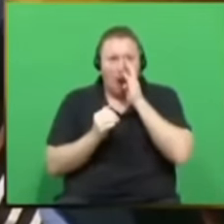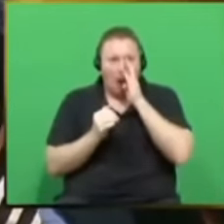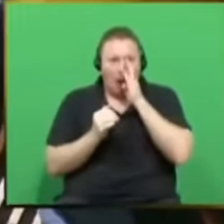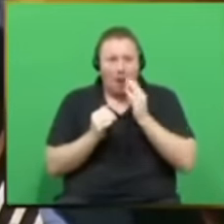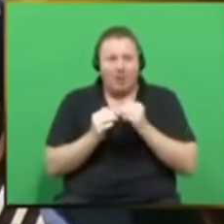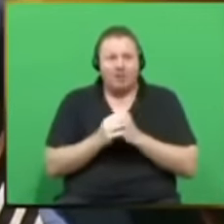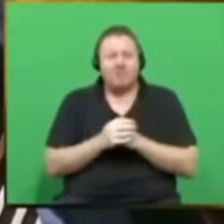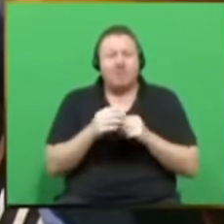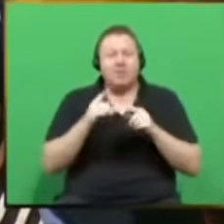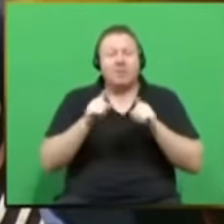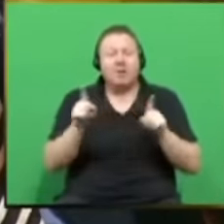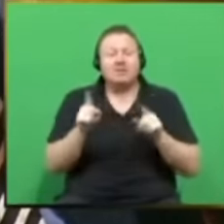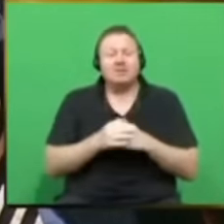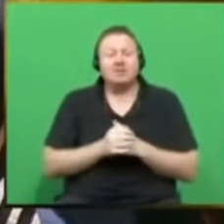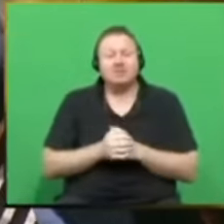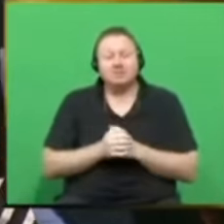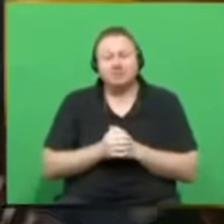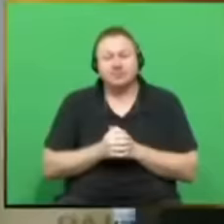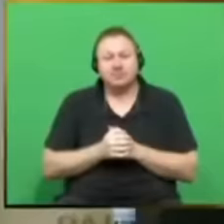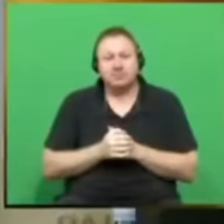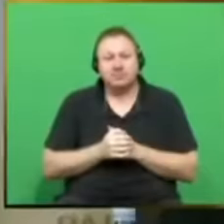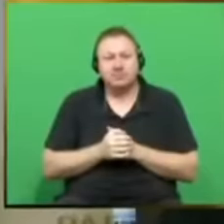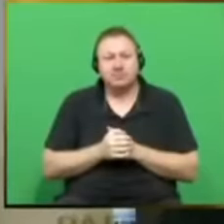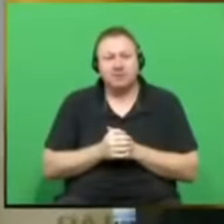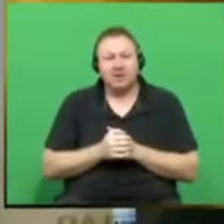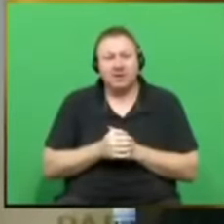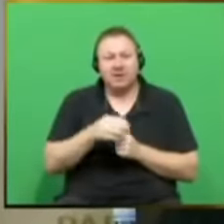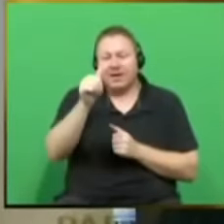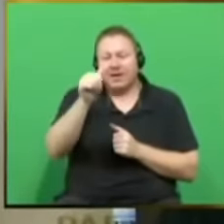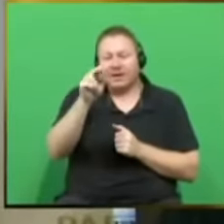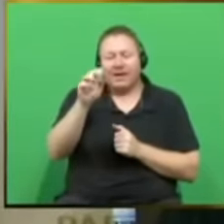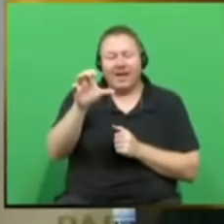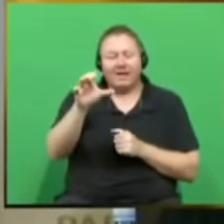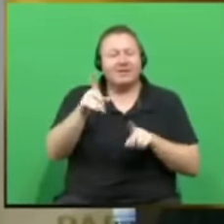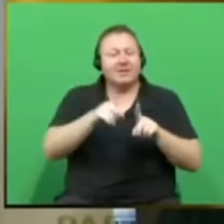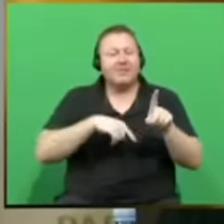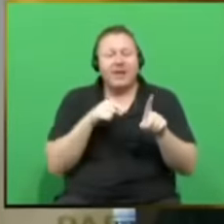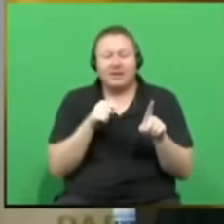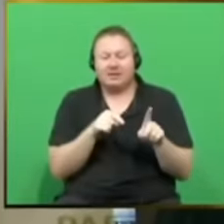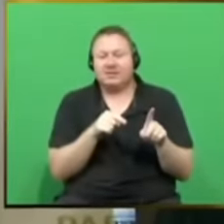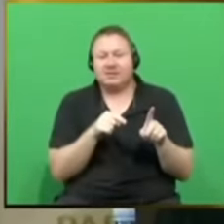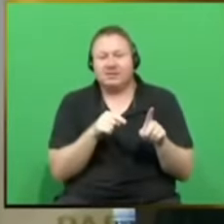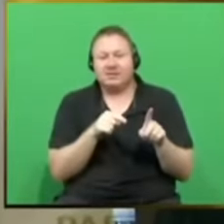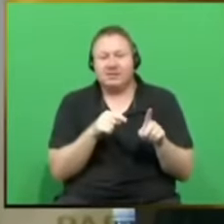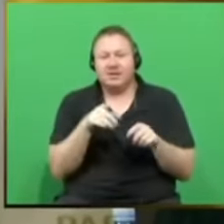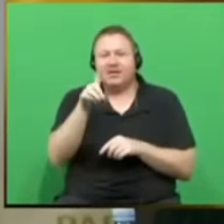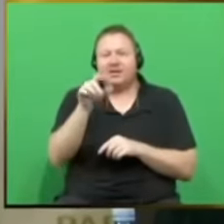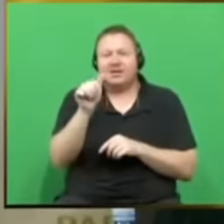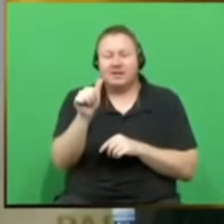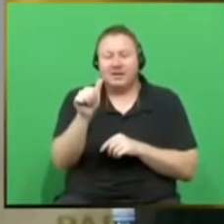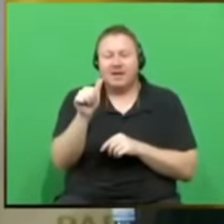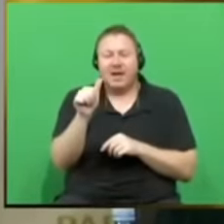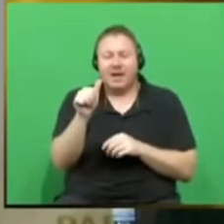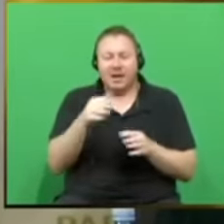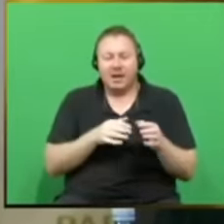But Mr. President, when the ANC fails, the DA steps